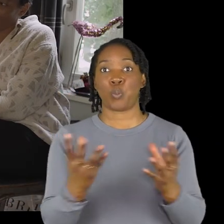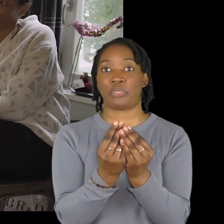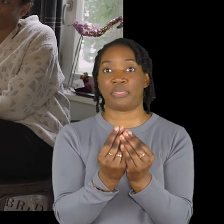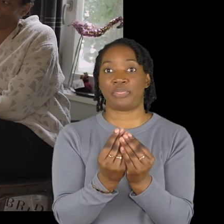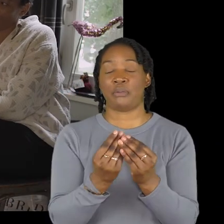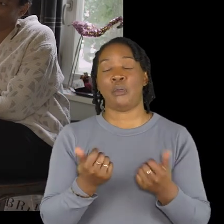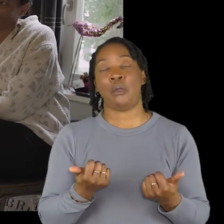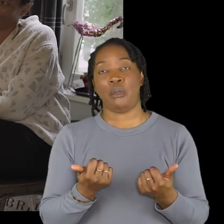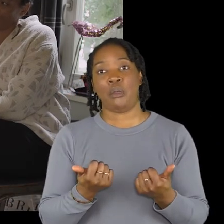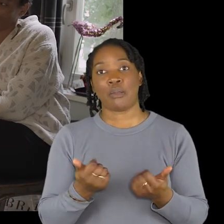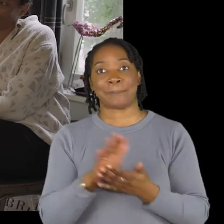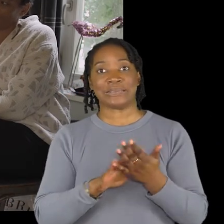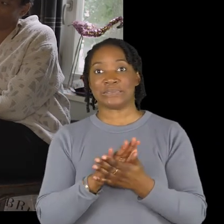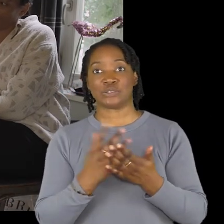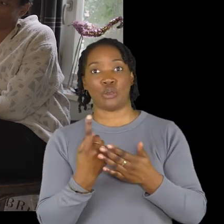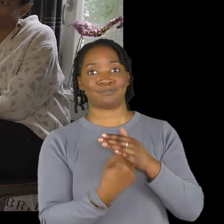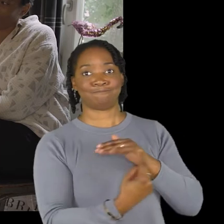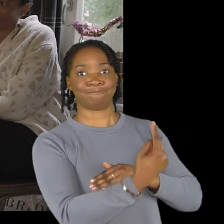of. So it wasn't just